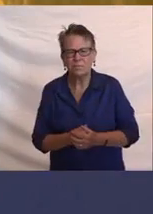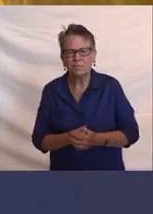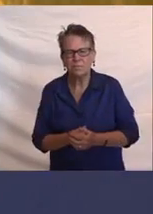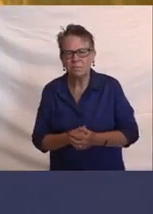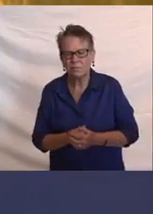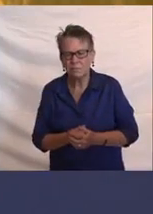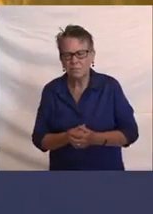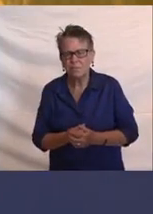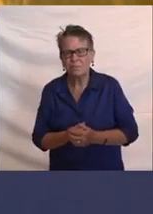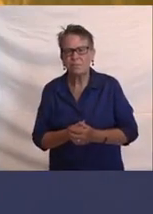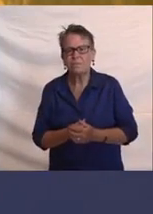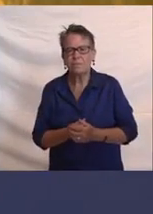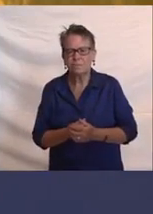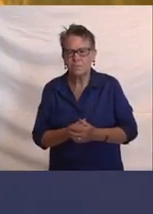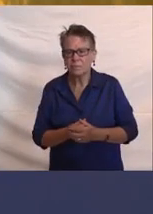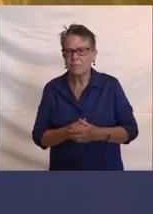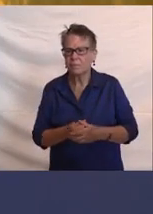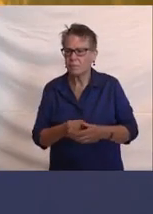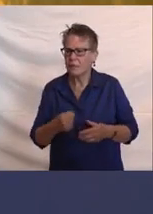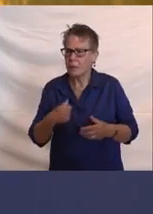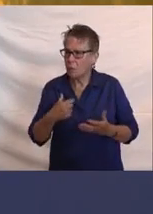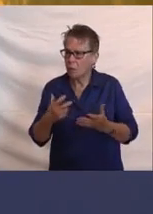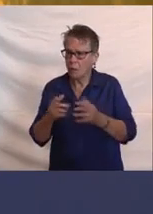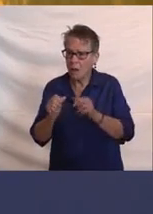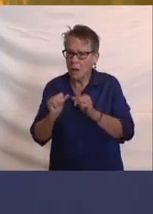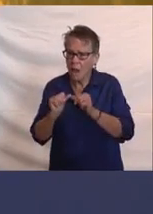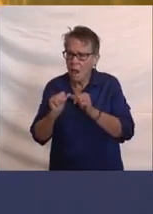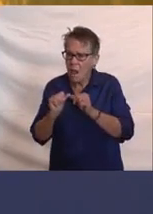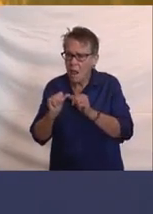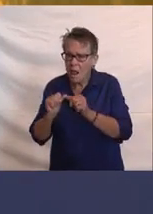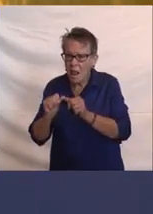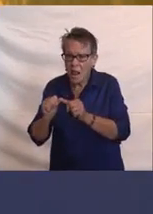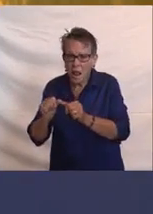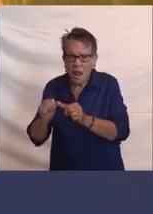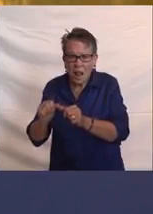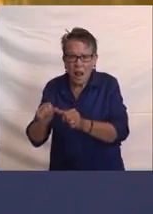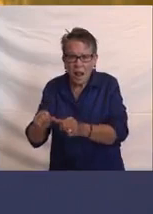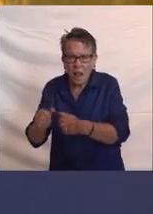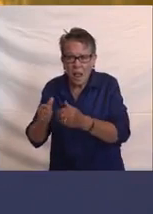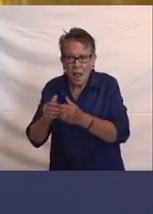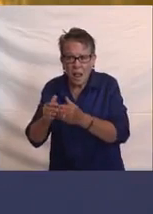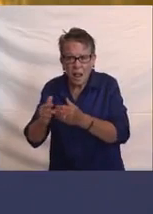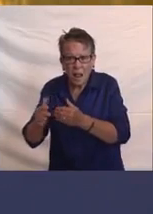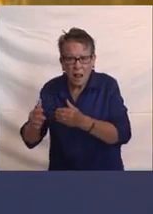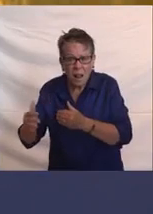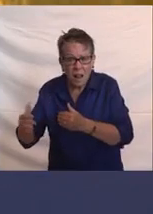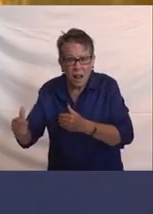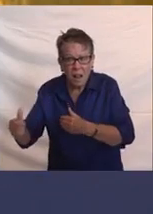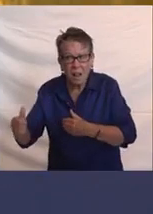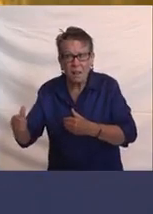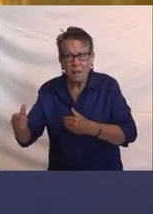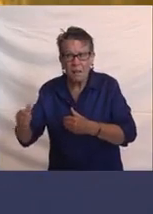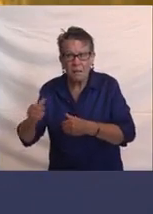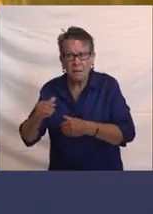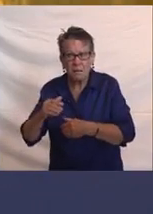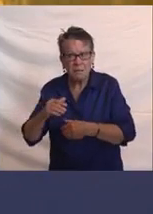this something we're going to have to live with for the foreseeable future? I think the answer is yes. I think the answer has to be